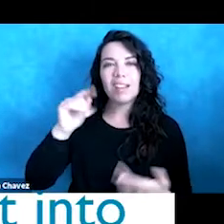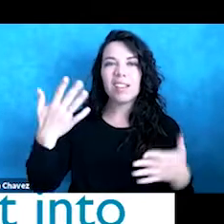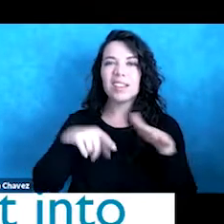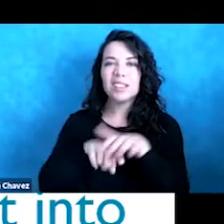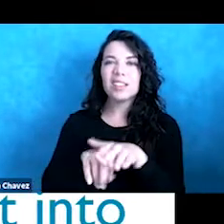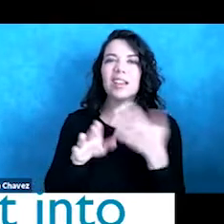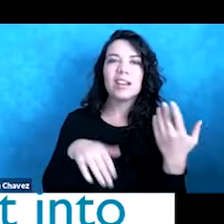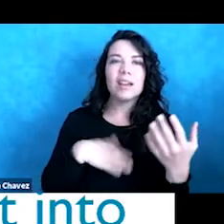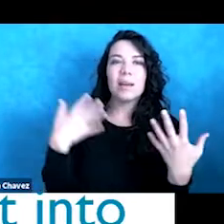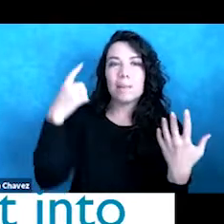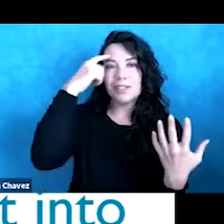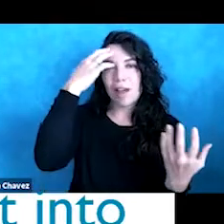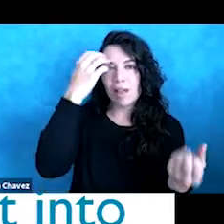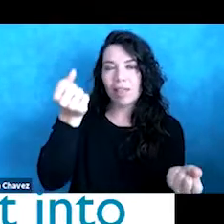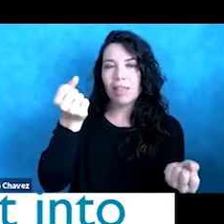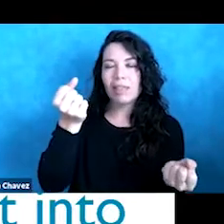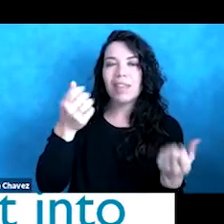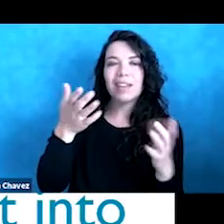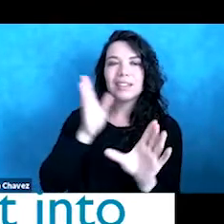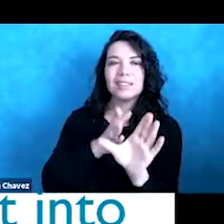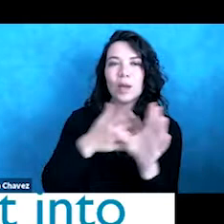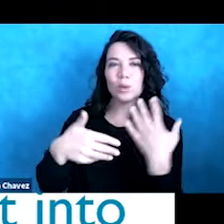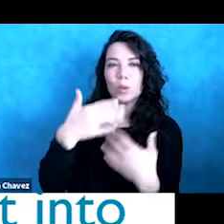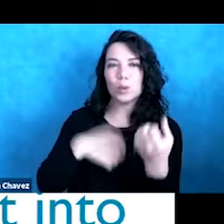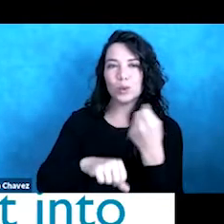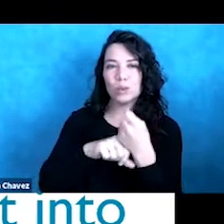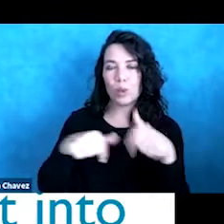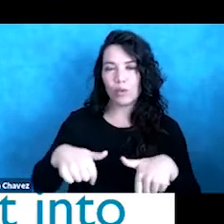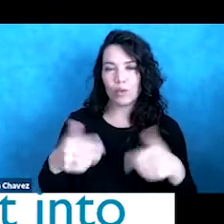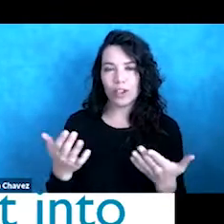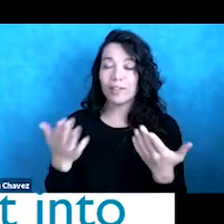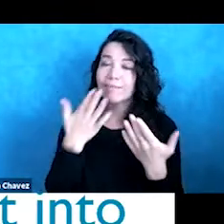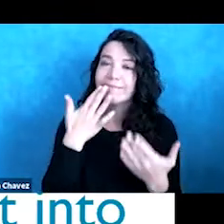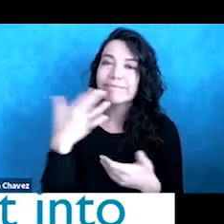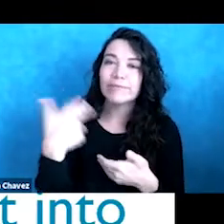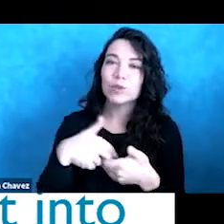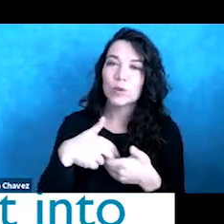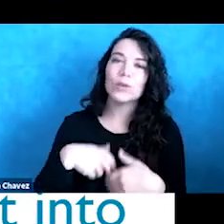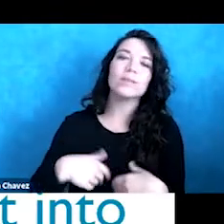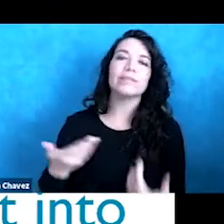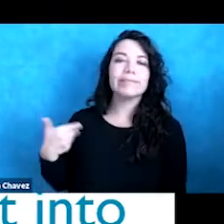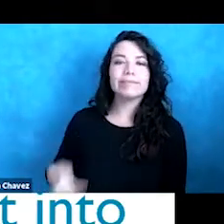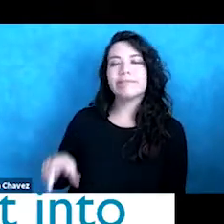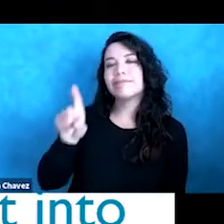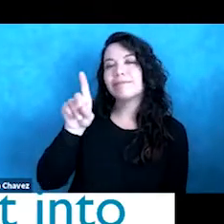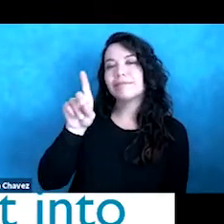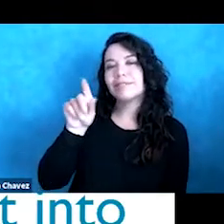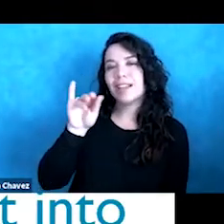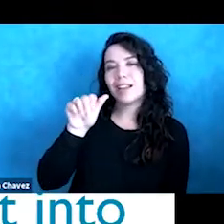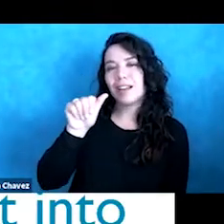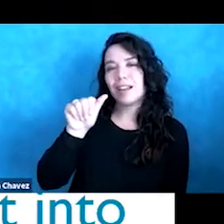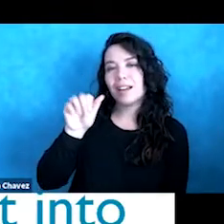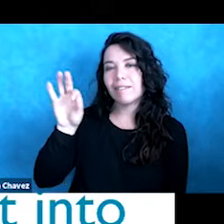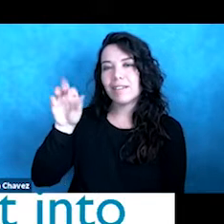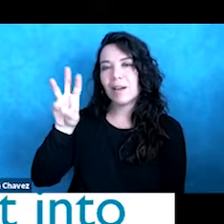into youth programming. And thank you all for joining us and for making the time to be here. My name is Danya Fawaz, and I'll be moderating